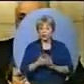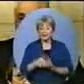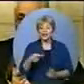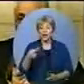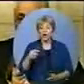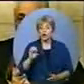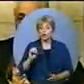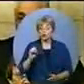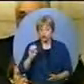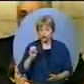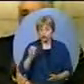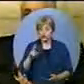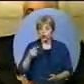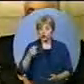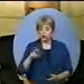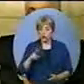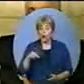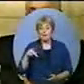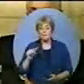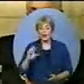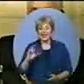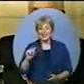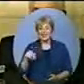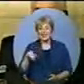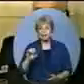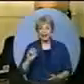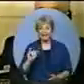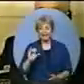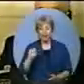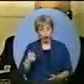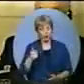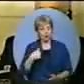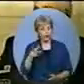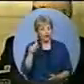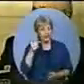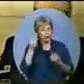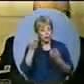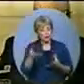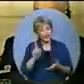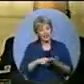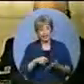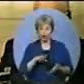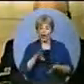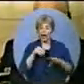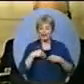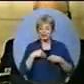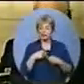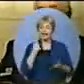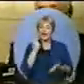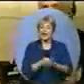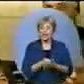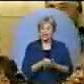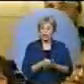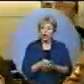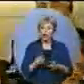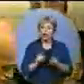Xstrata and Valley Inco, which is buy Canadian, fire the workers, no strings attached. When will this Prime Minister protect Canadian